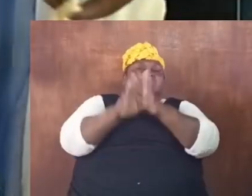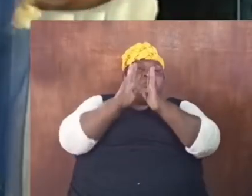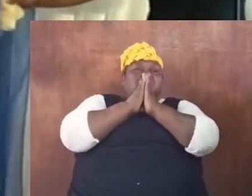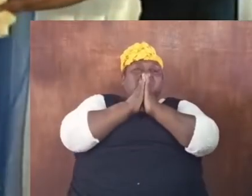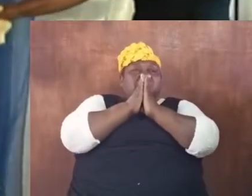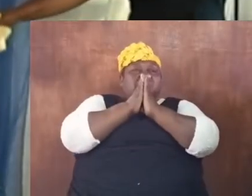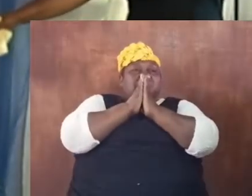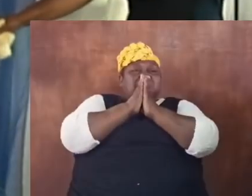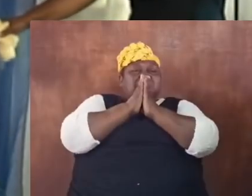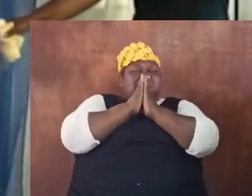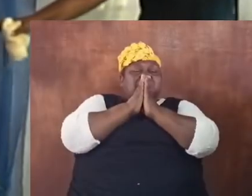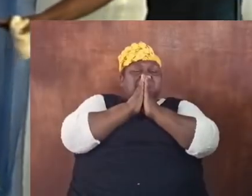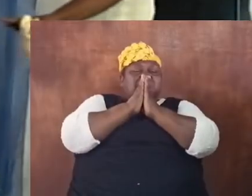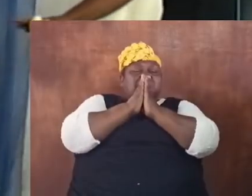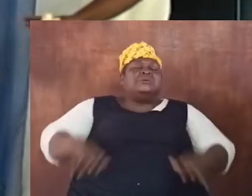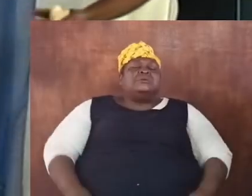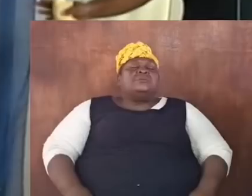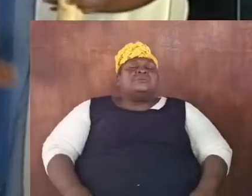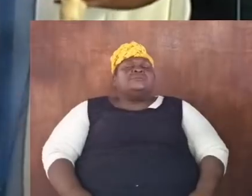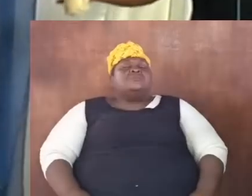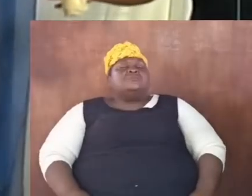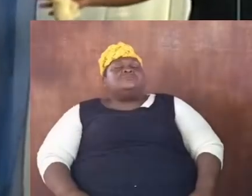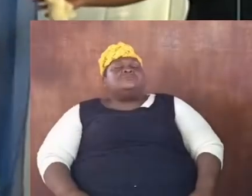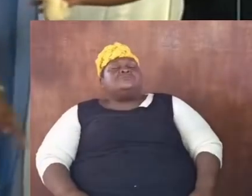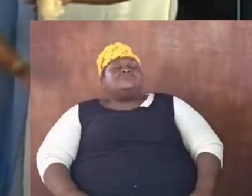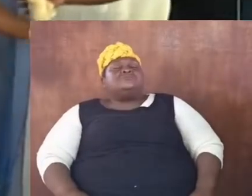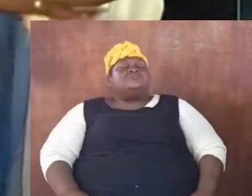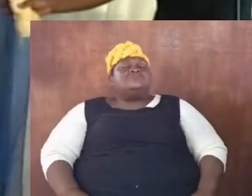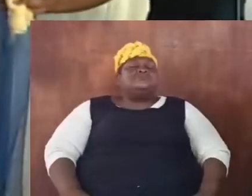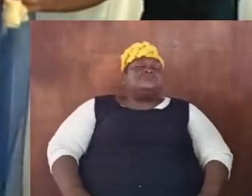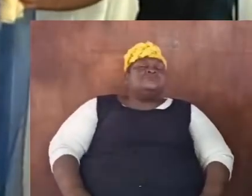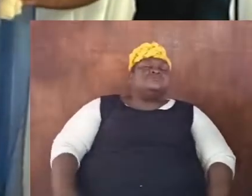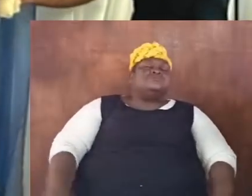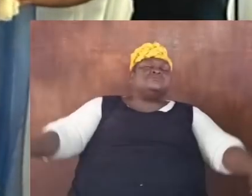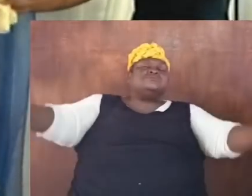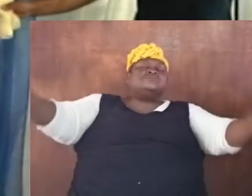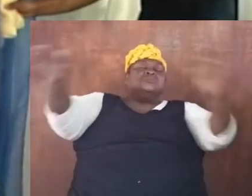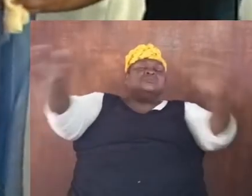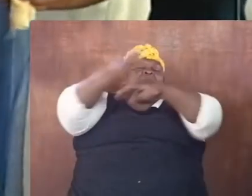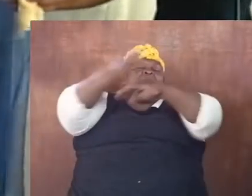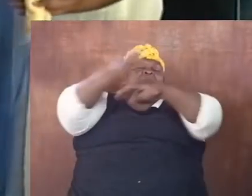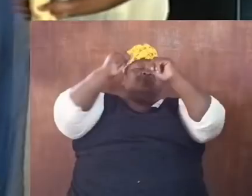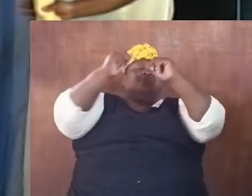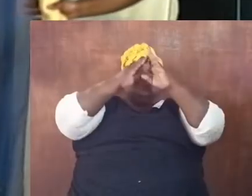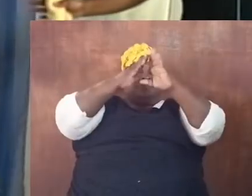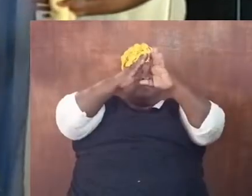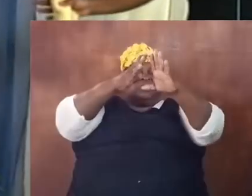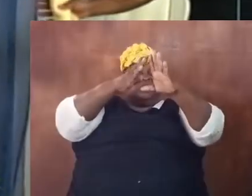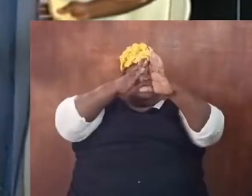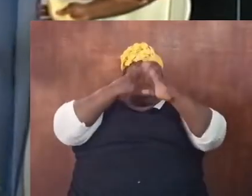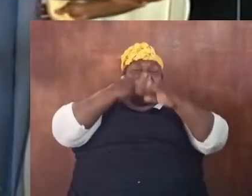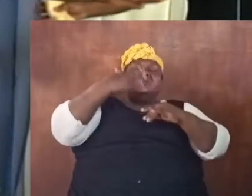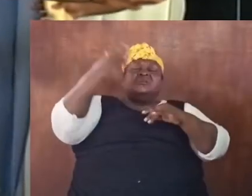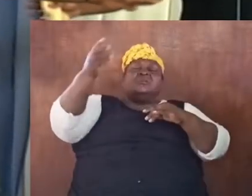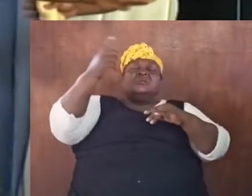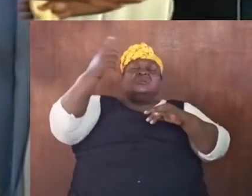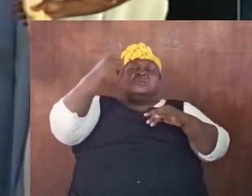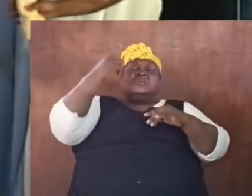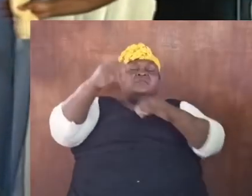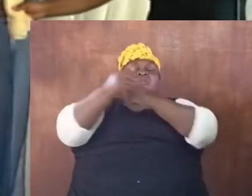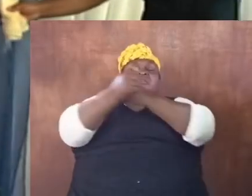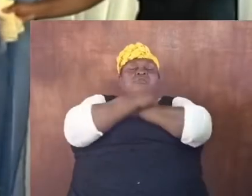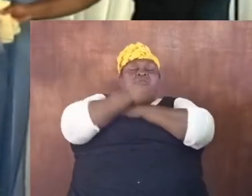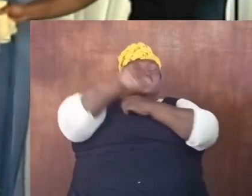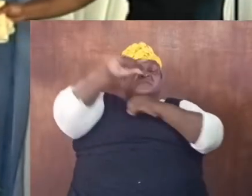pray. Hallelujah. Thank you, Jesus. Heavenly Father, we just want to thank you for your love and